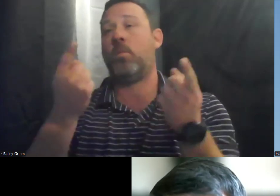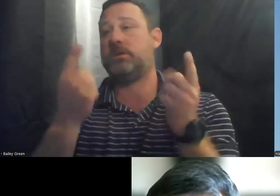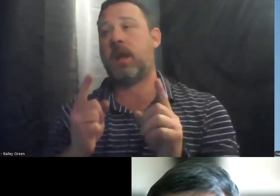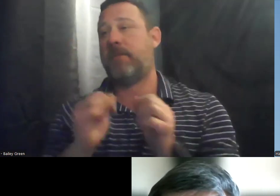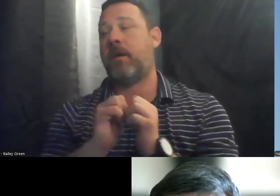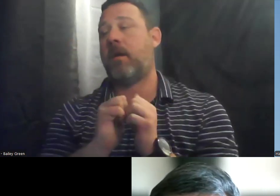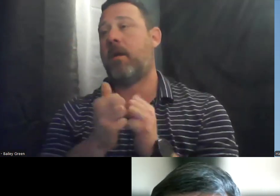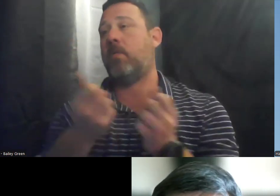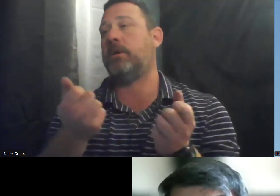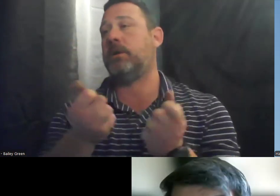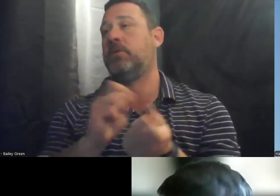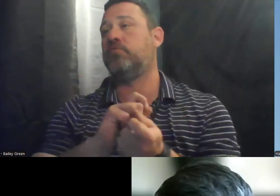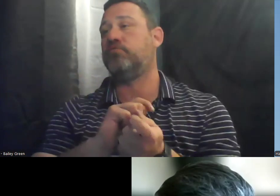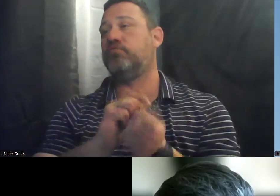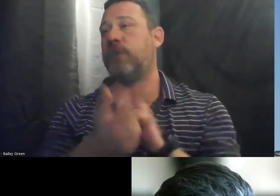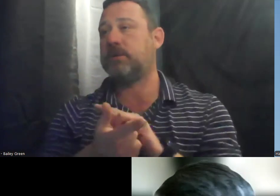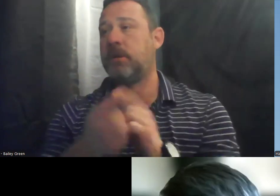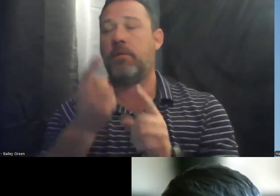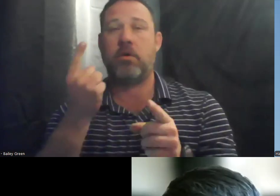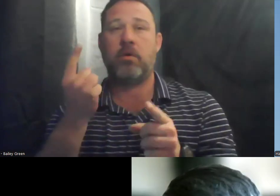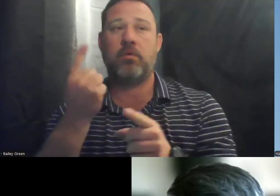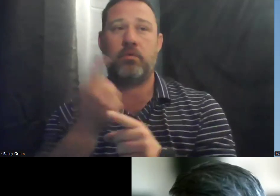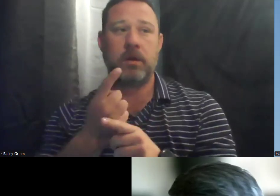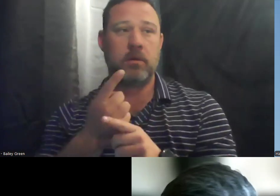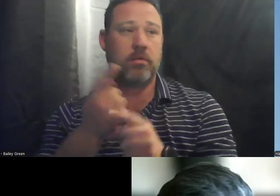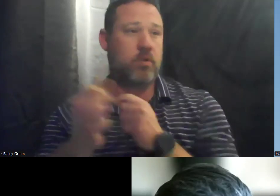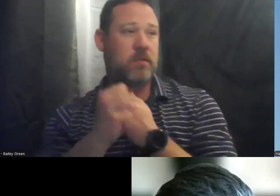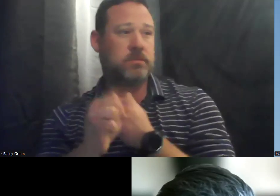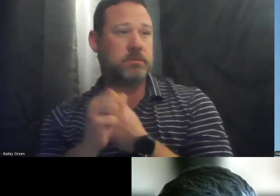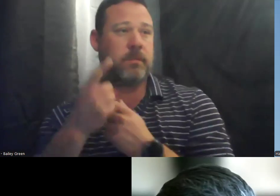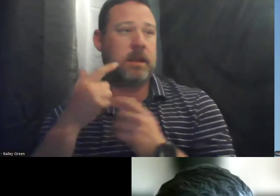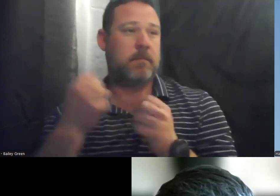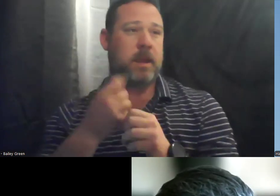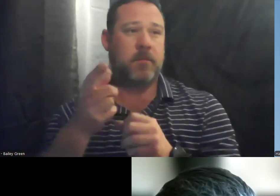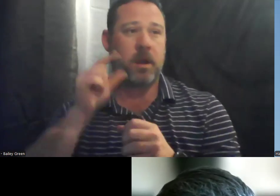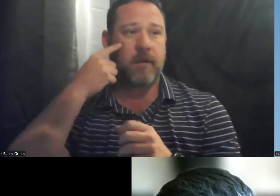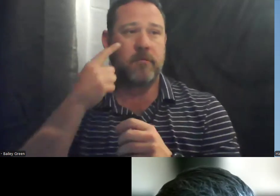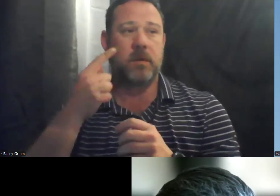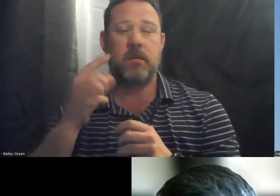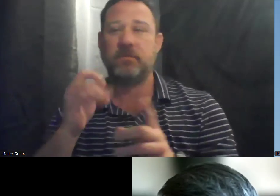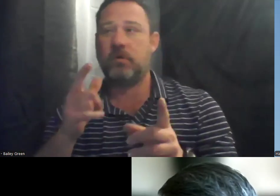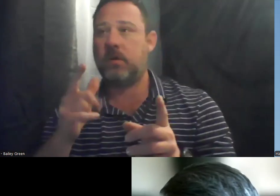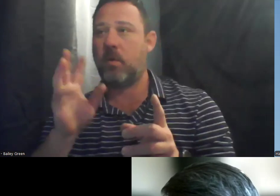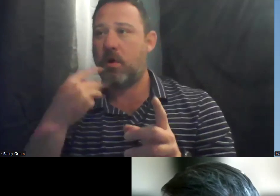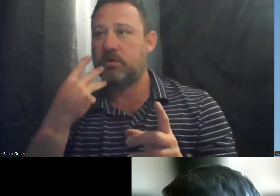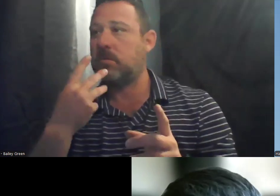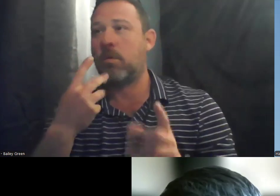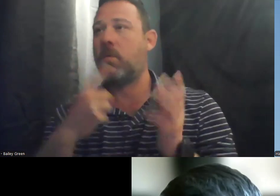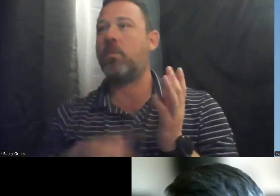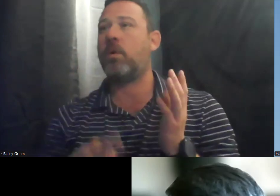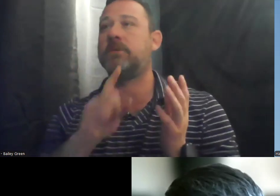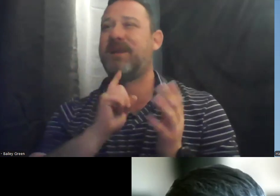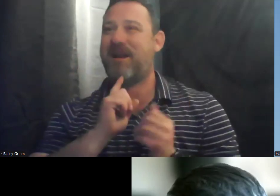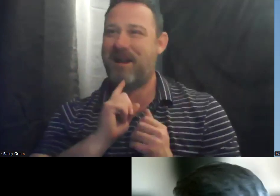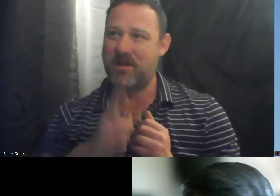we translate the threat being made by certain government officials in Washington versus what is